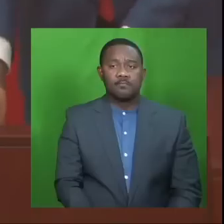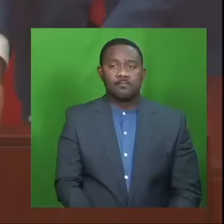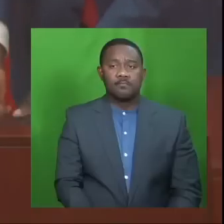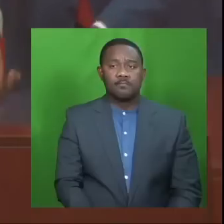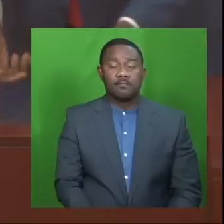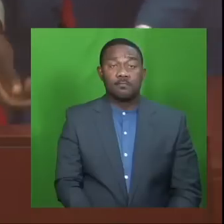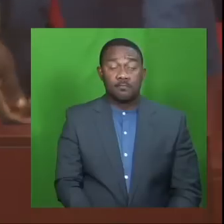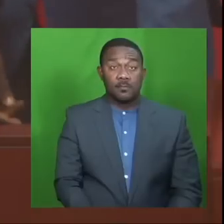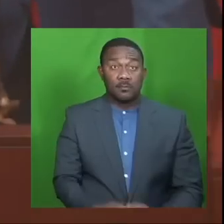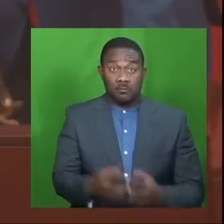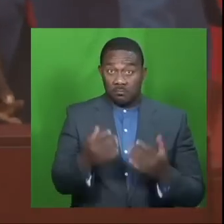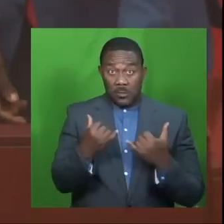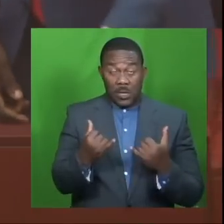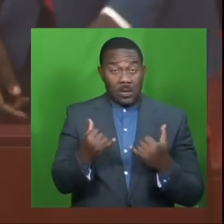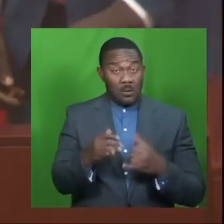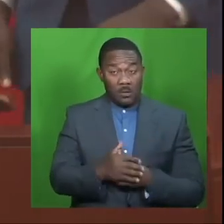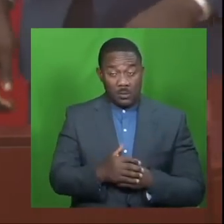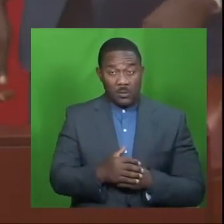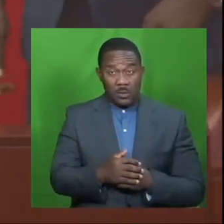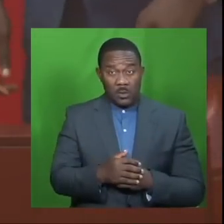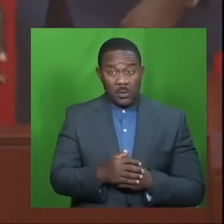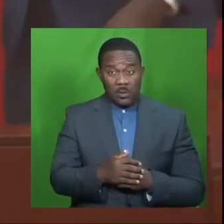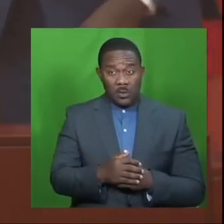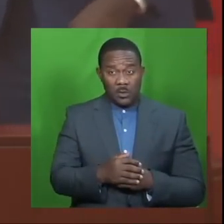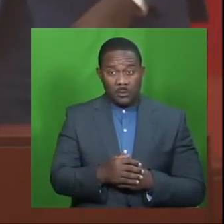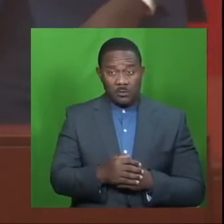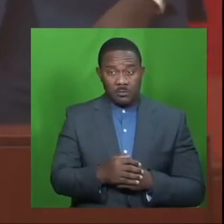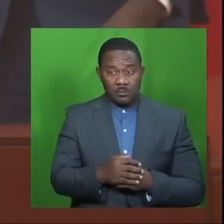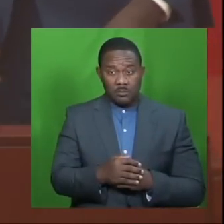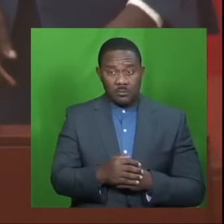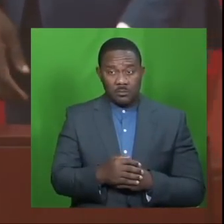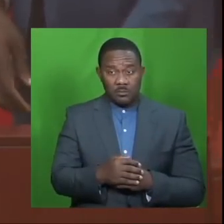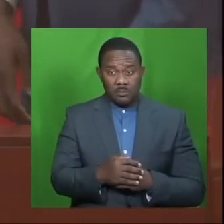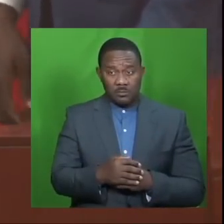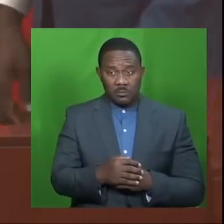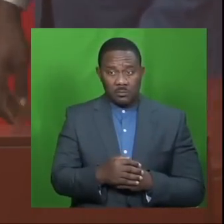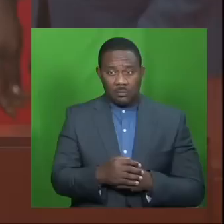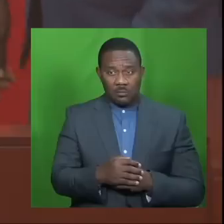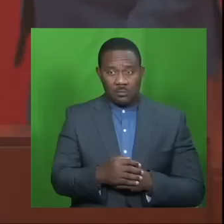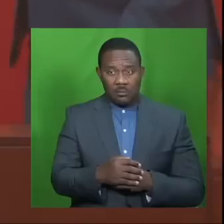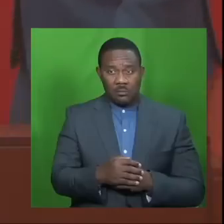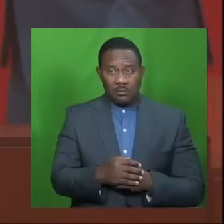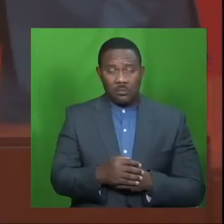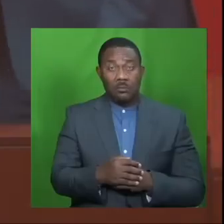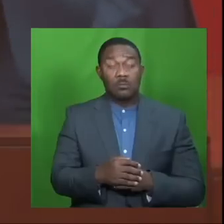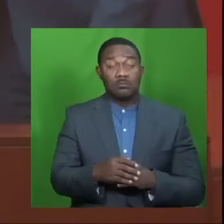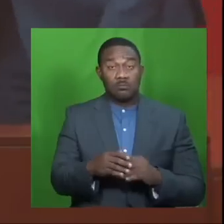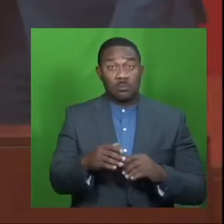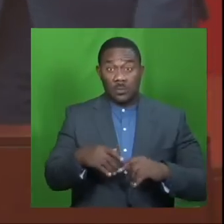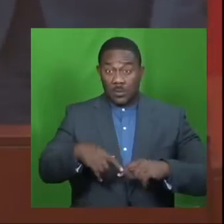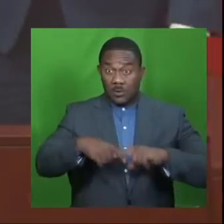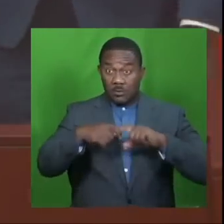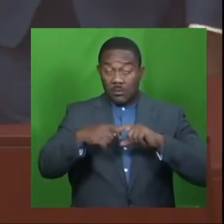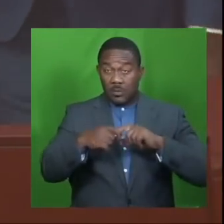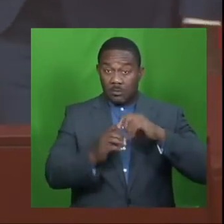the House is accordingly, I should say sitting is accordingly suspended